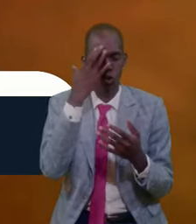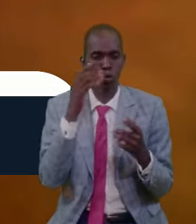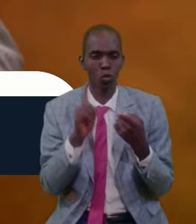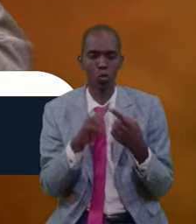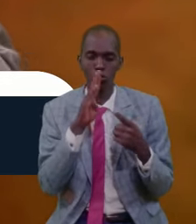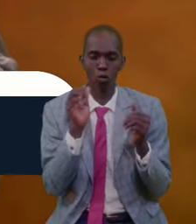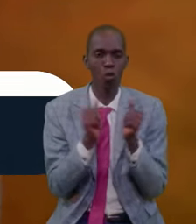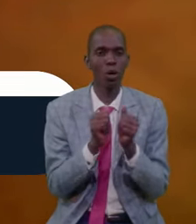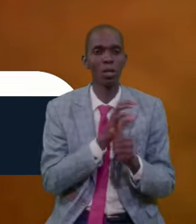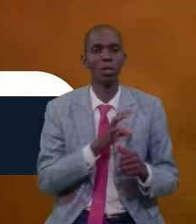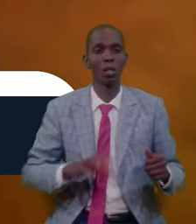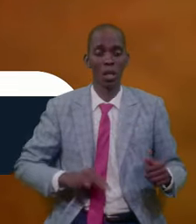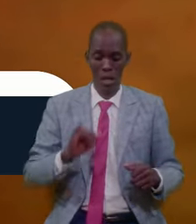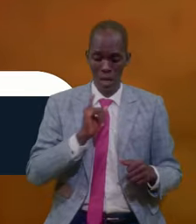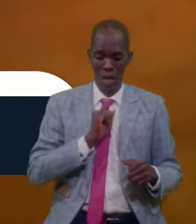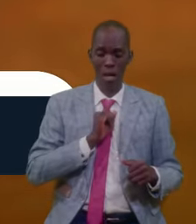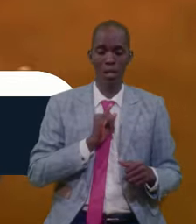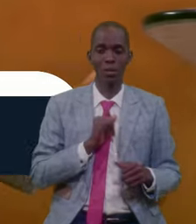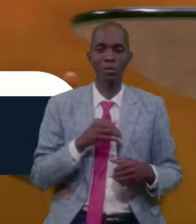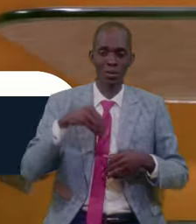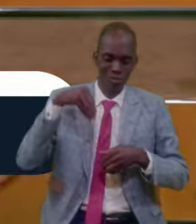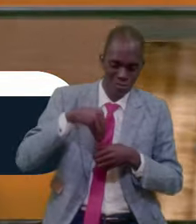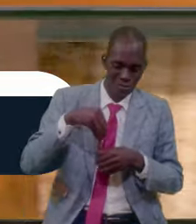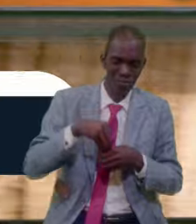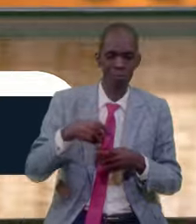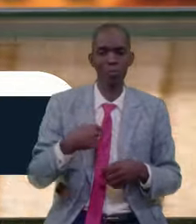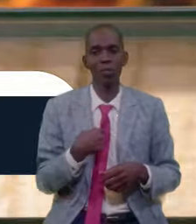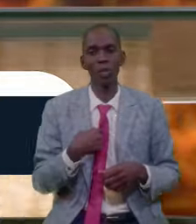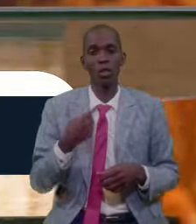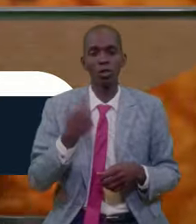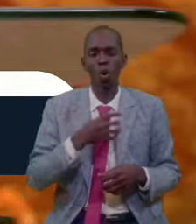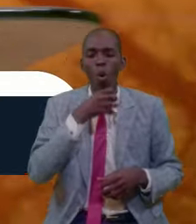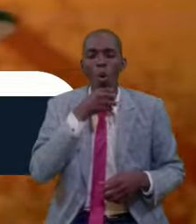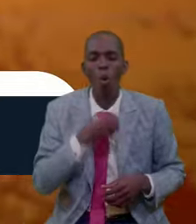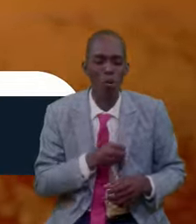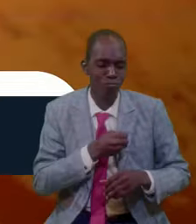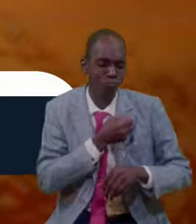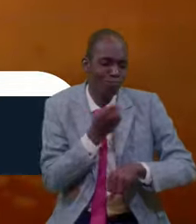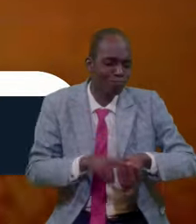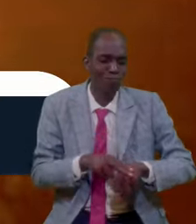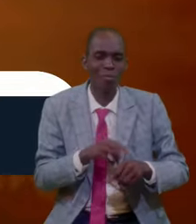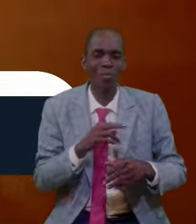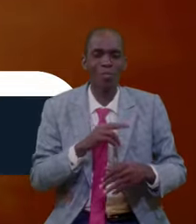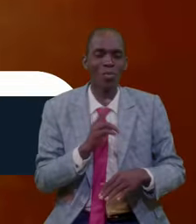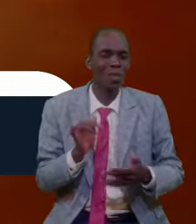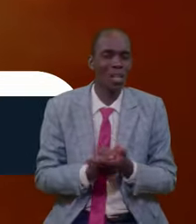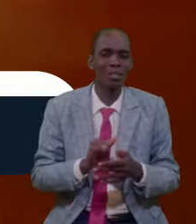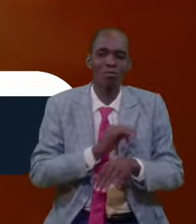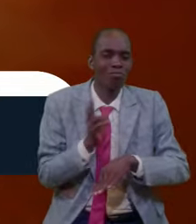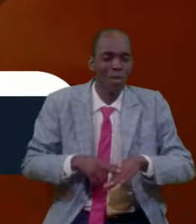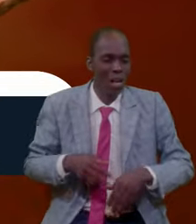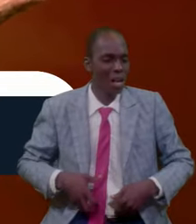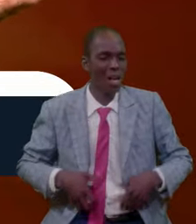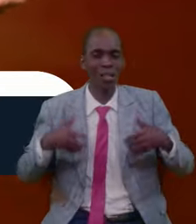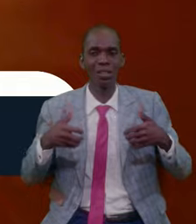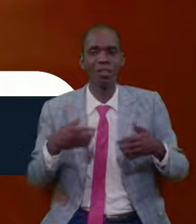the old man in me, the one that easily gets angry, the one that is easily annoyed, the one that looks